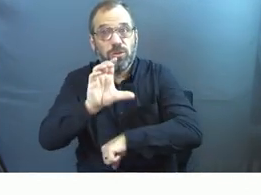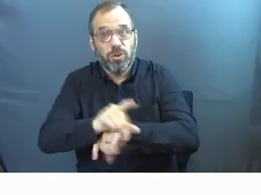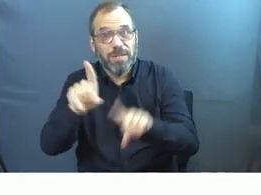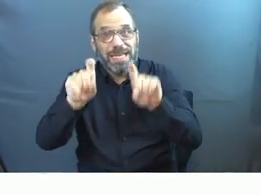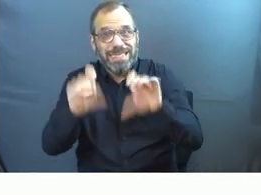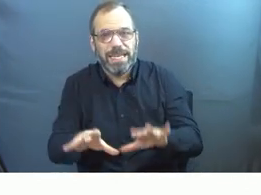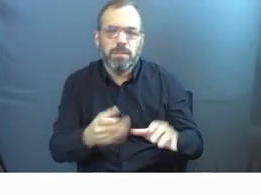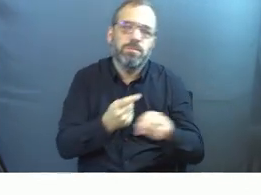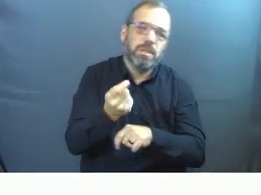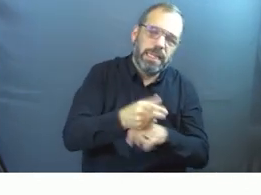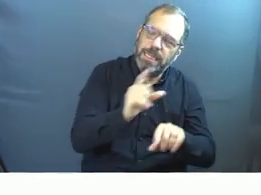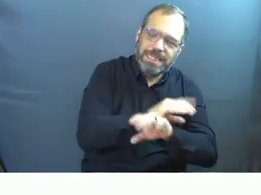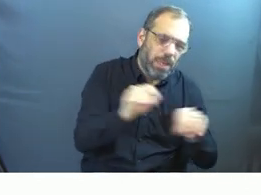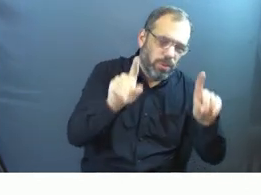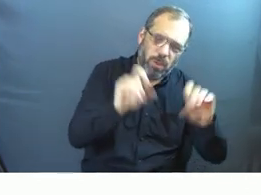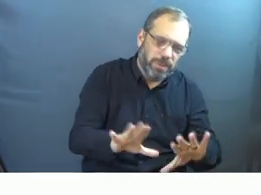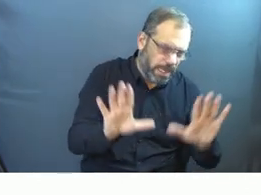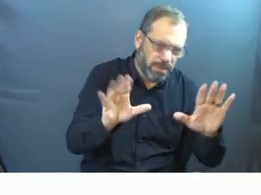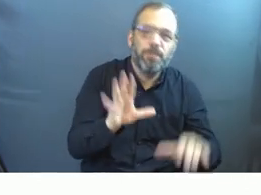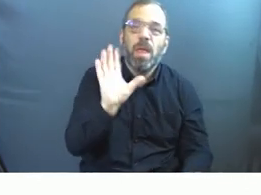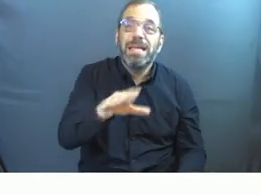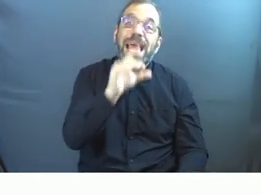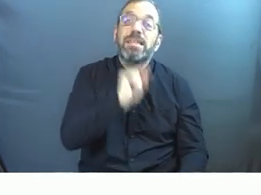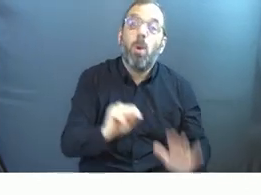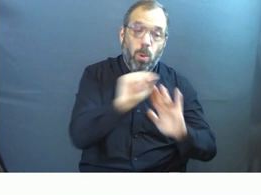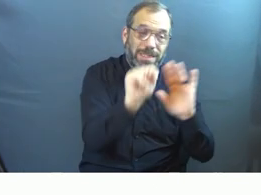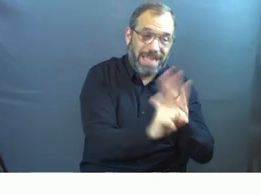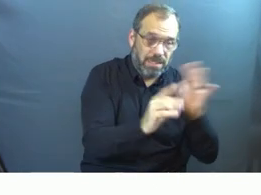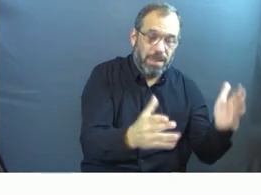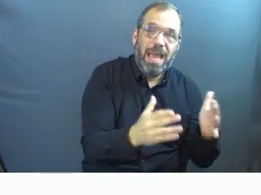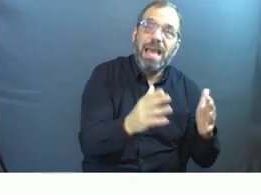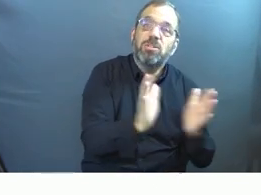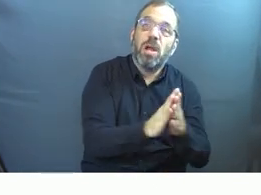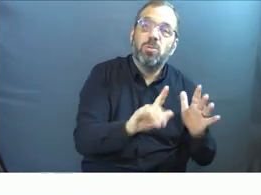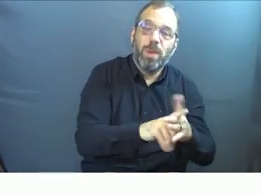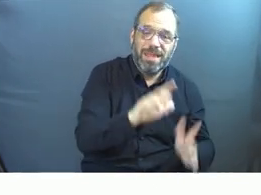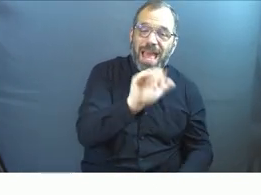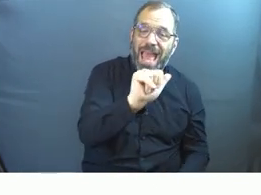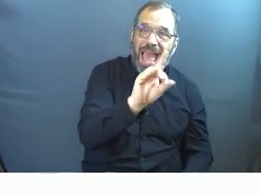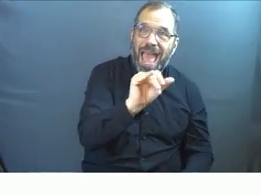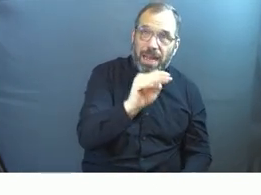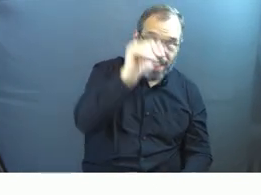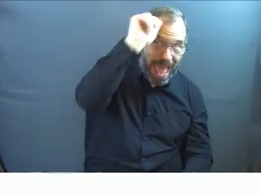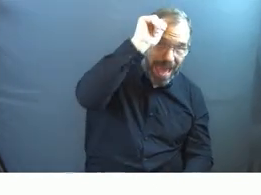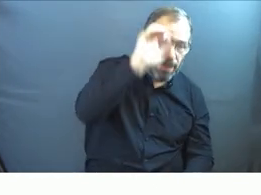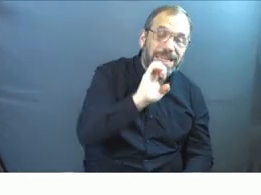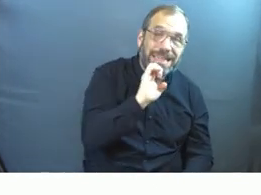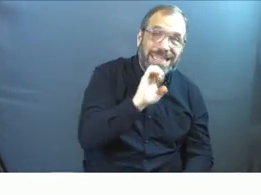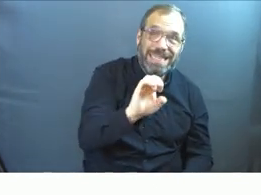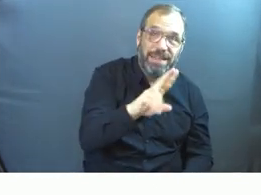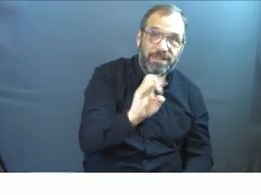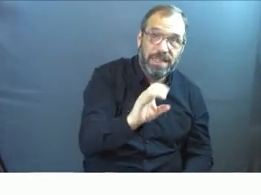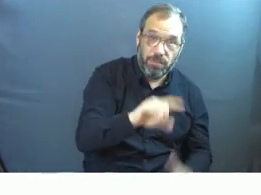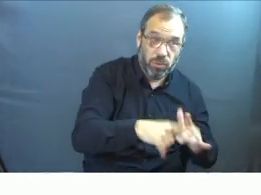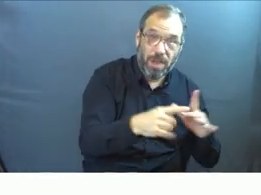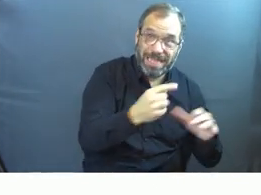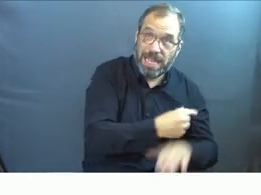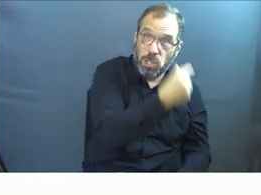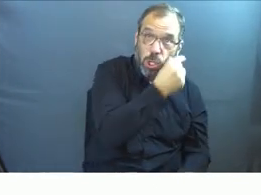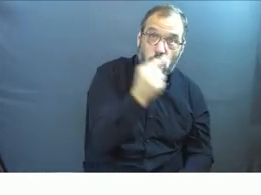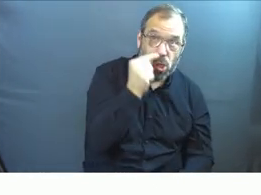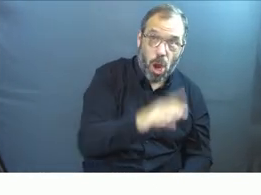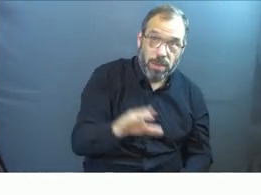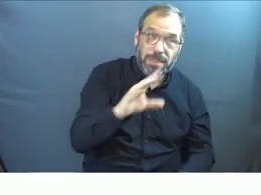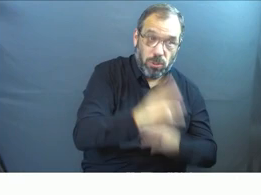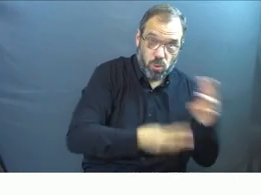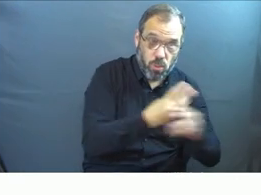will not be tested on this later. So in the Old Testament, it starts with Adam and Eve in the garden, and God creates the world, yes? God creates